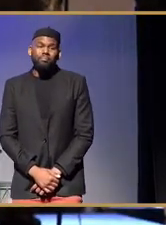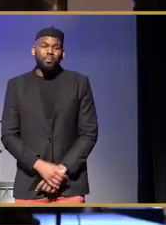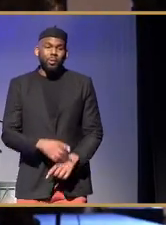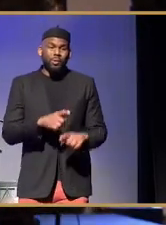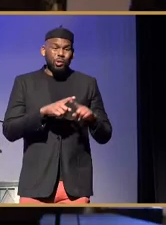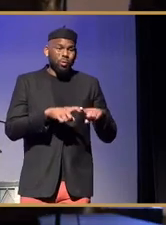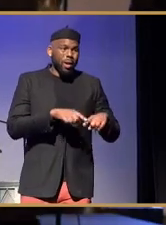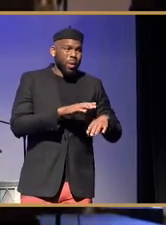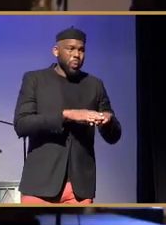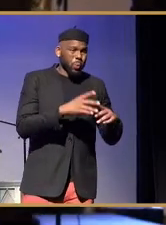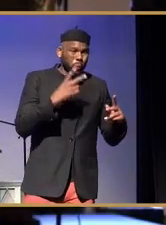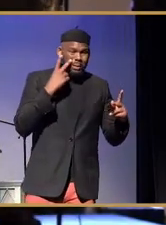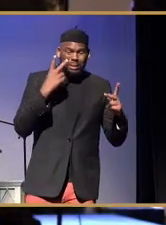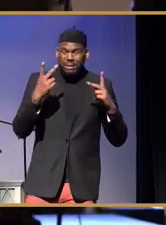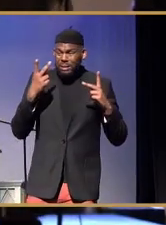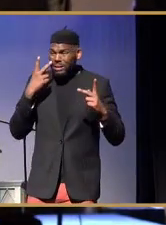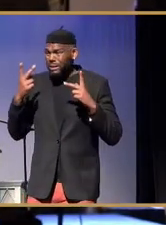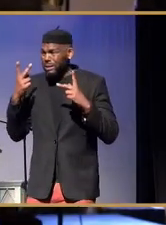what the